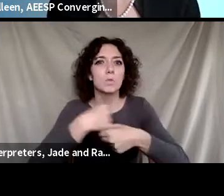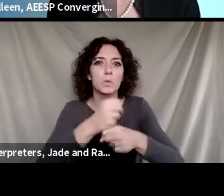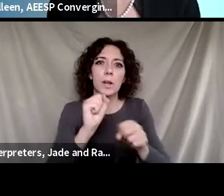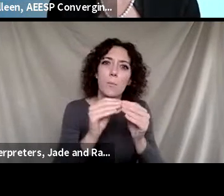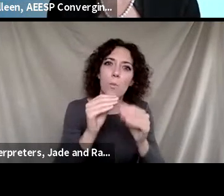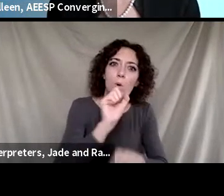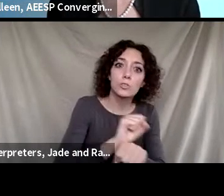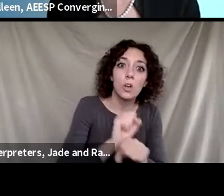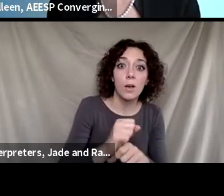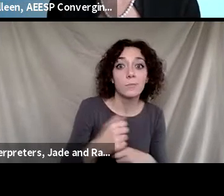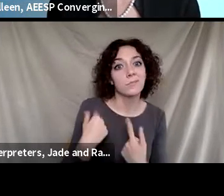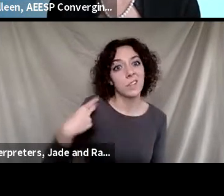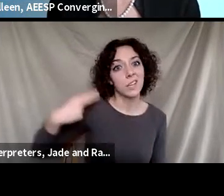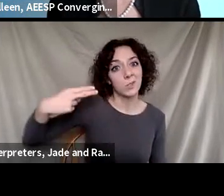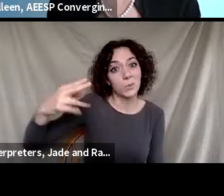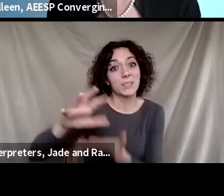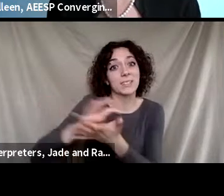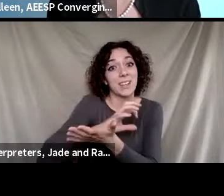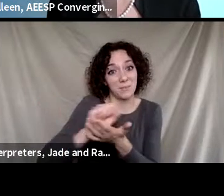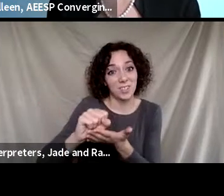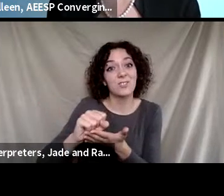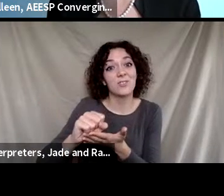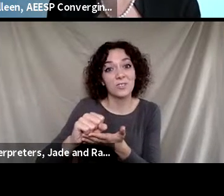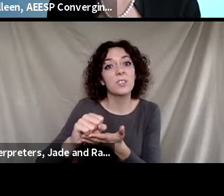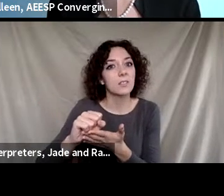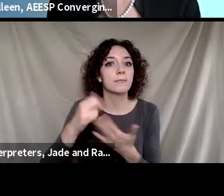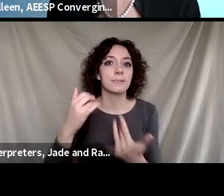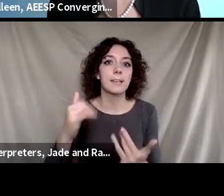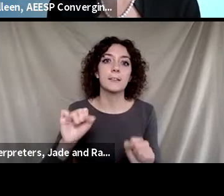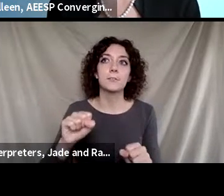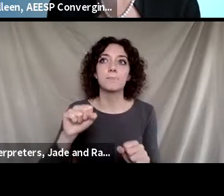historic damage has been done by the very same sector.